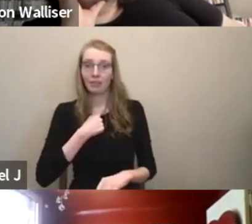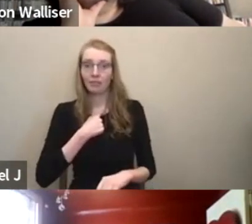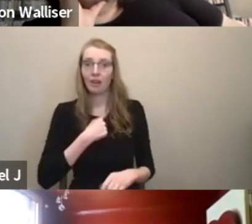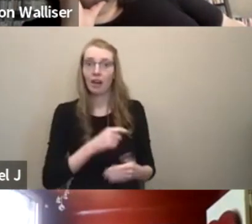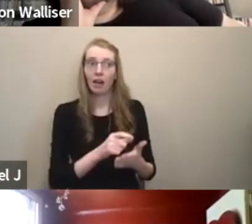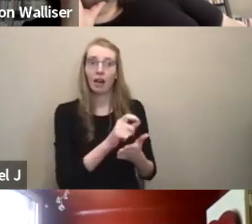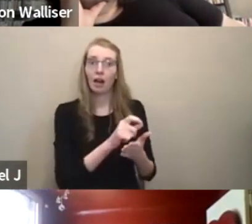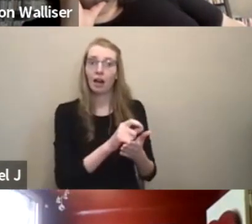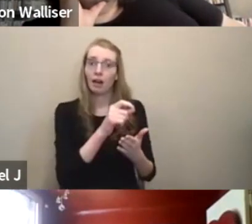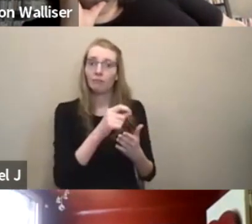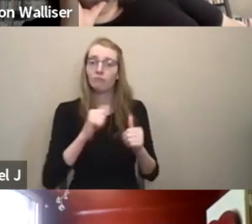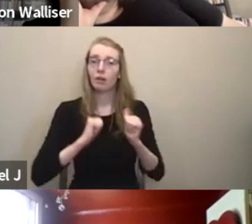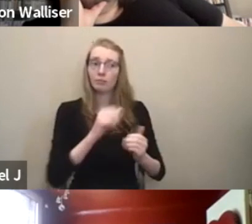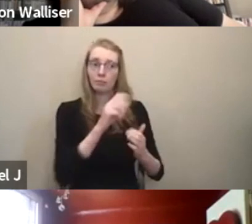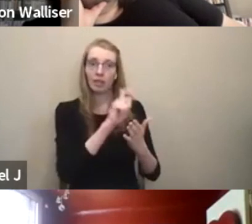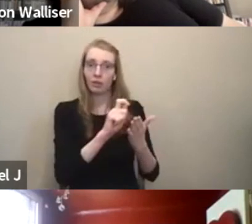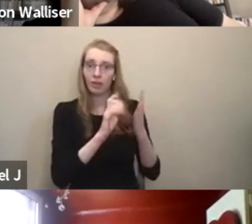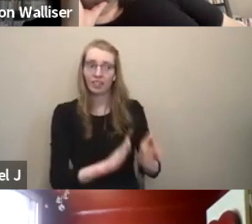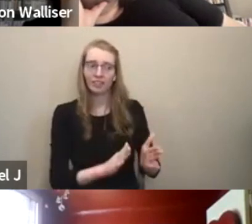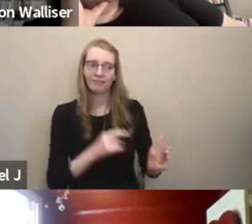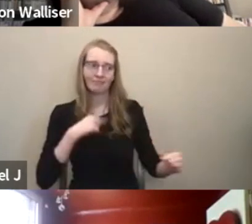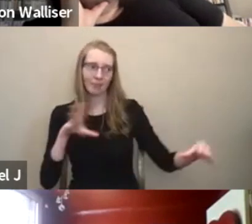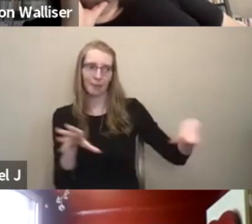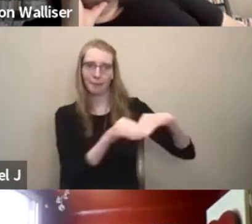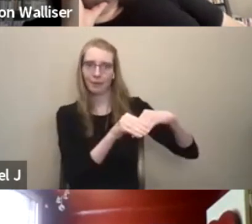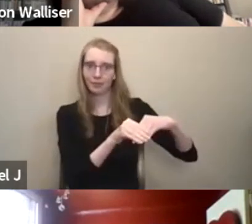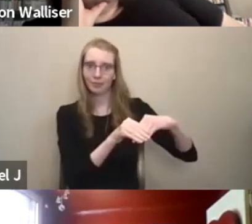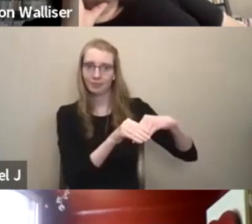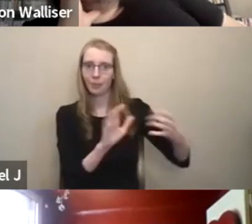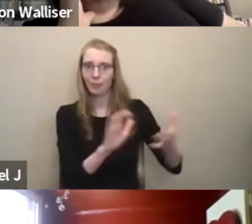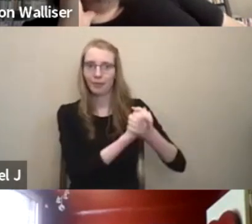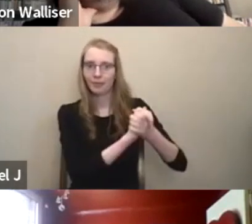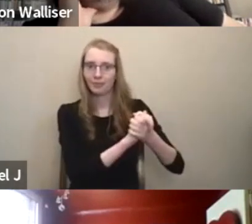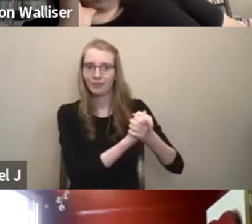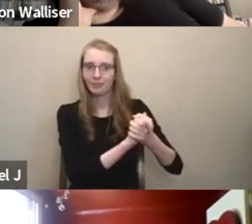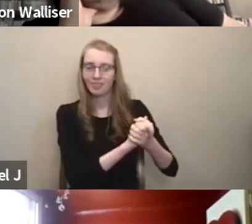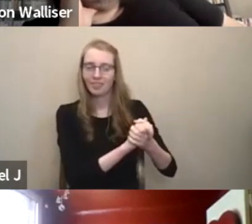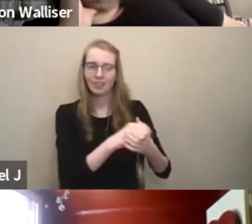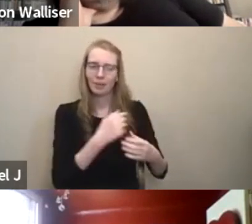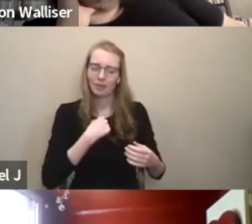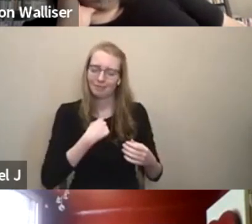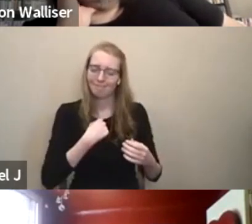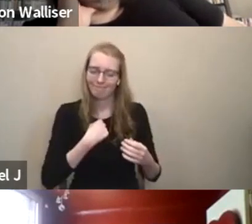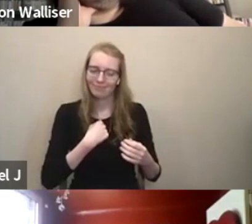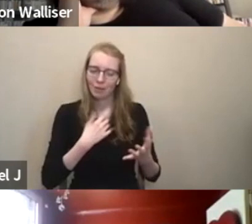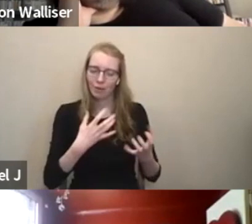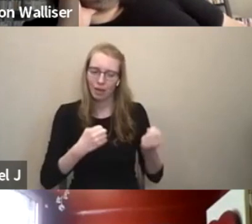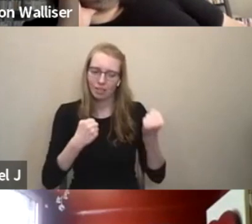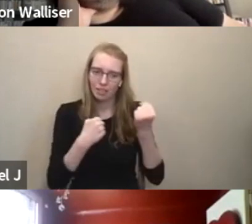to support the playwright, to honor the playwright, and often I think lots of times I miss the